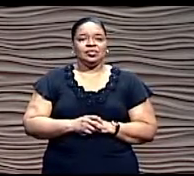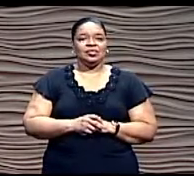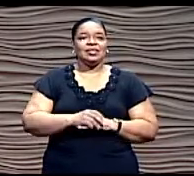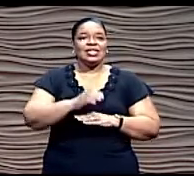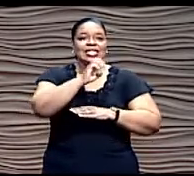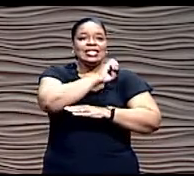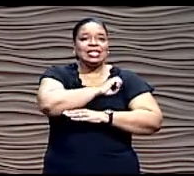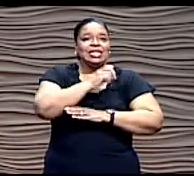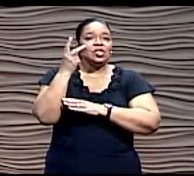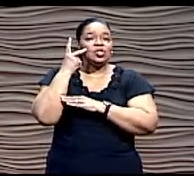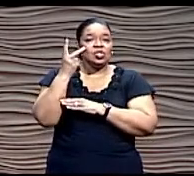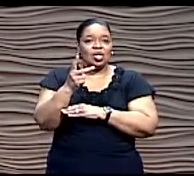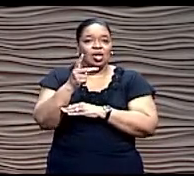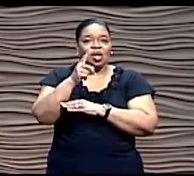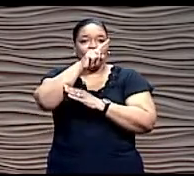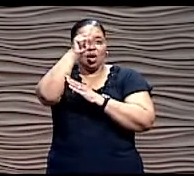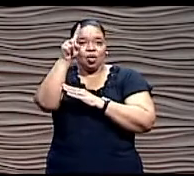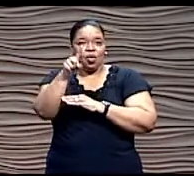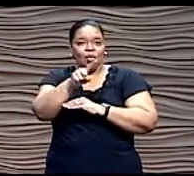Ezekiel saw a wheel